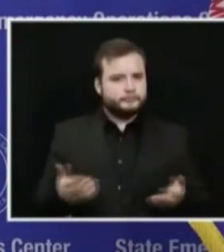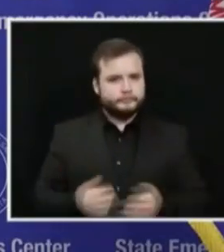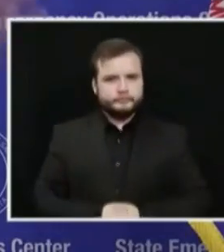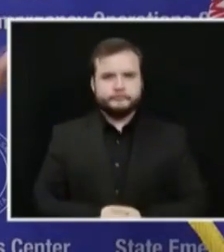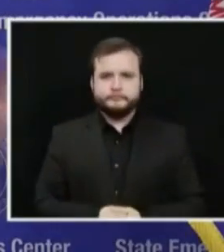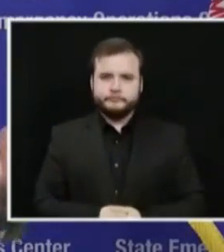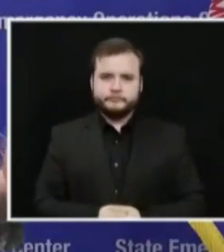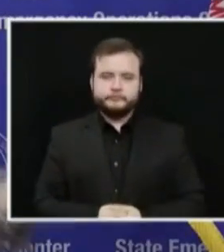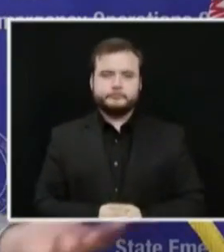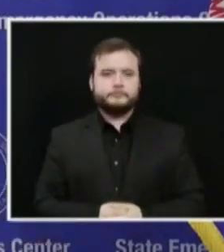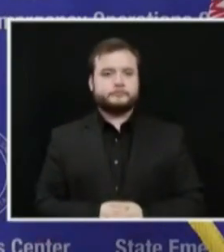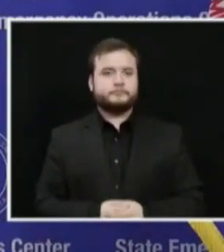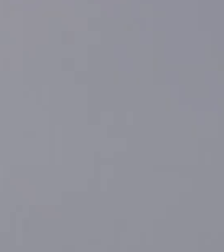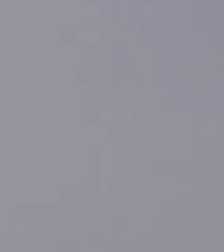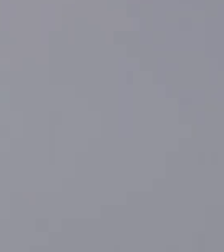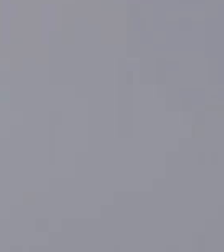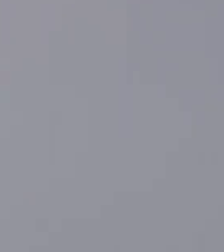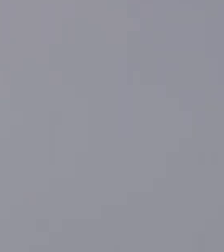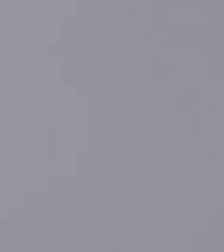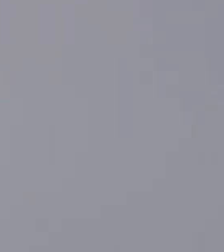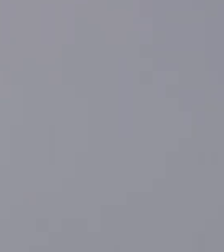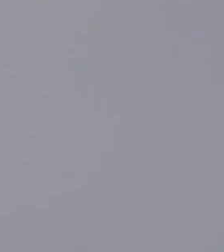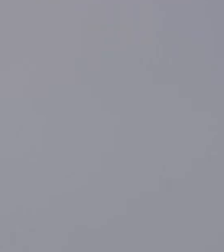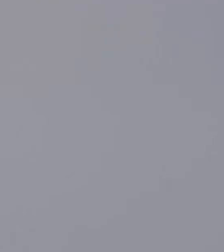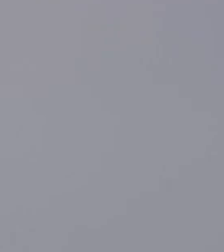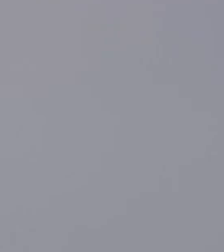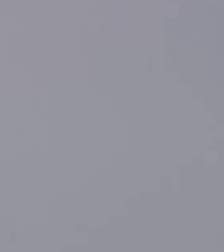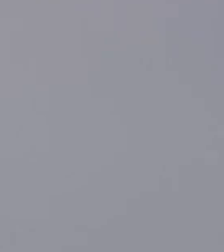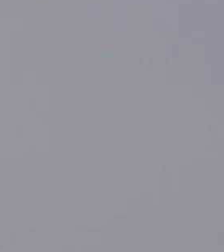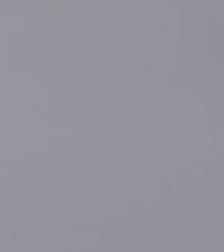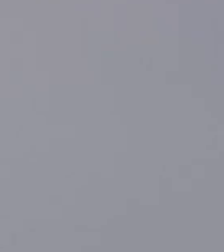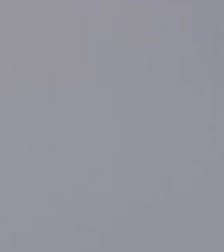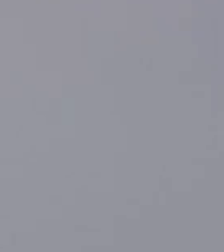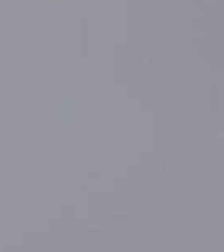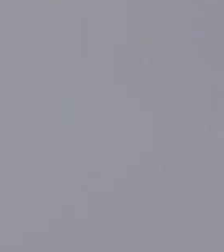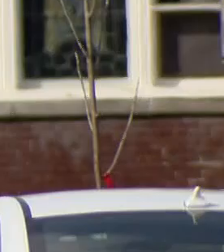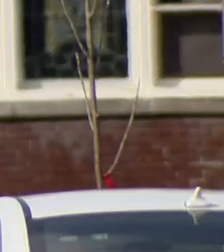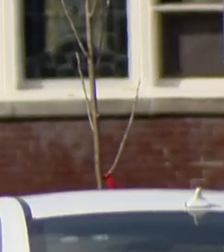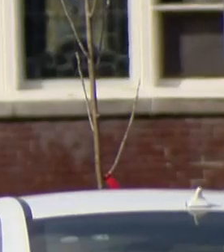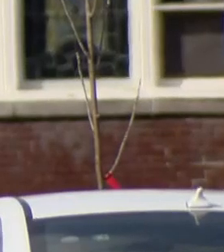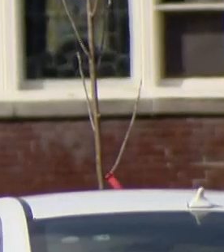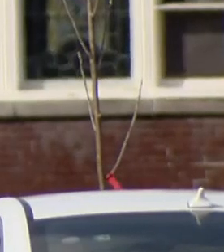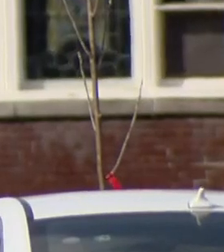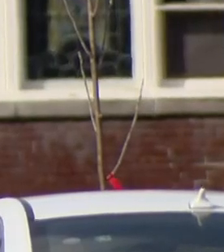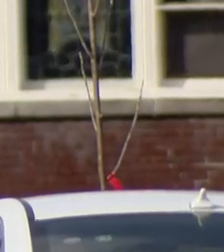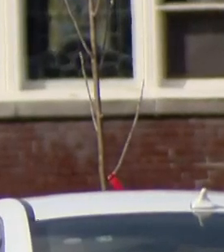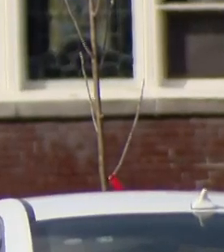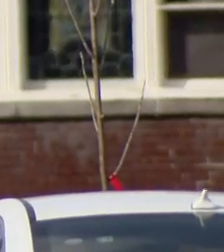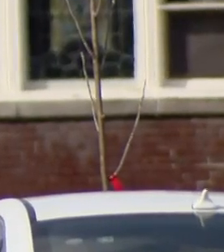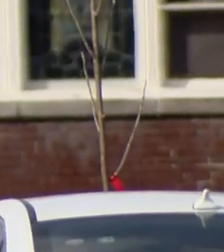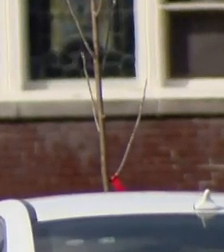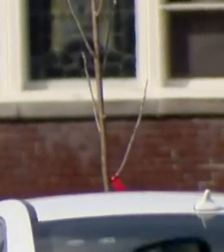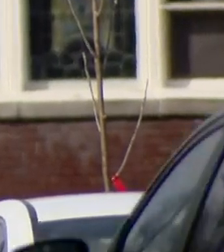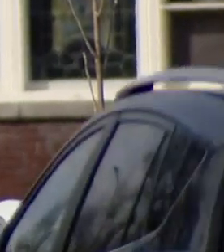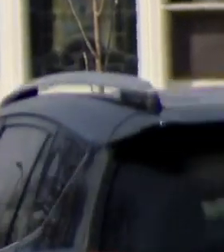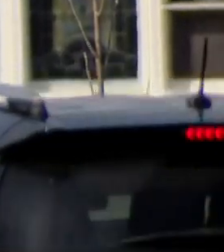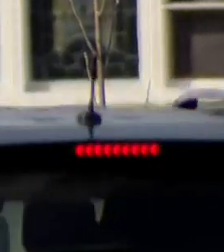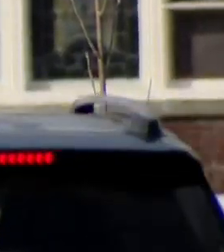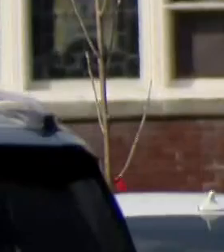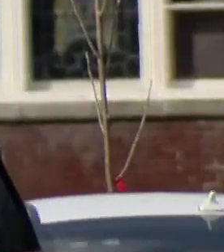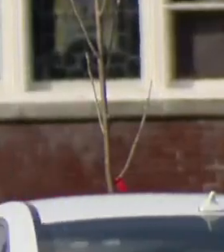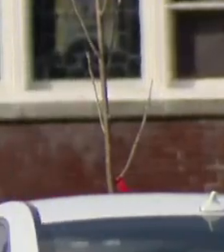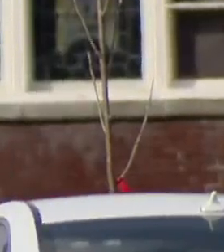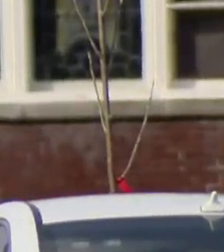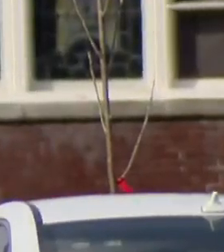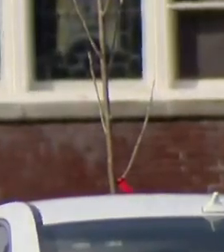overpromise and overdeliver and underpromise, right? And with the capacity now available, MDH sent letters to providers today, making one thing clear.